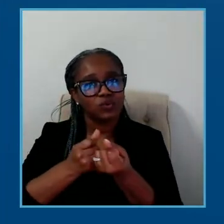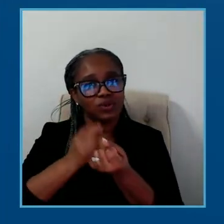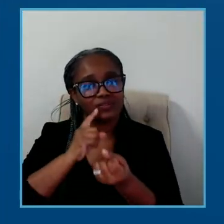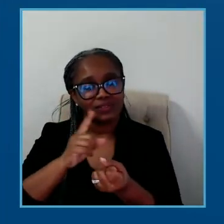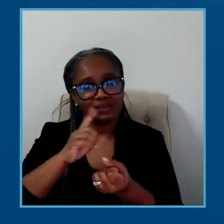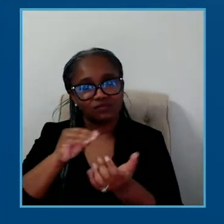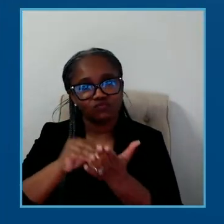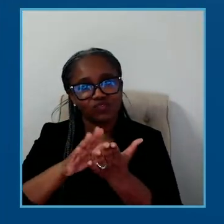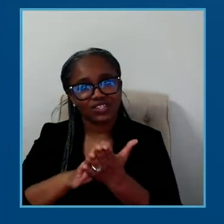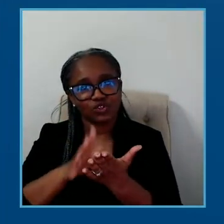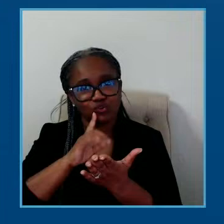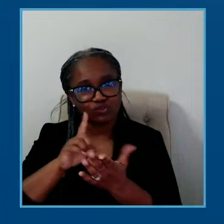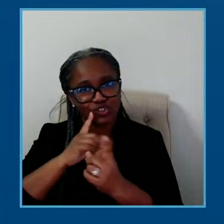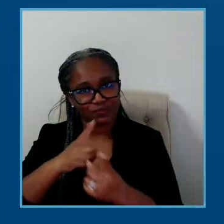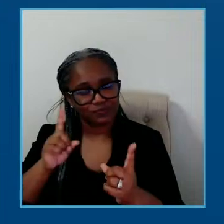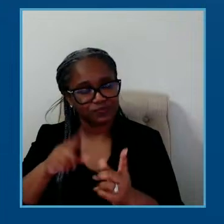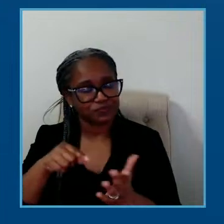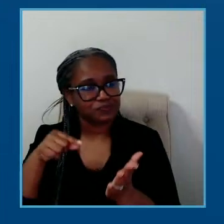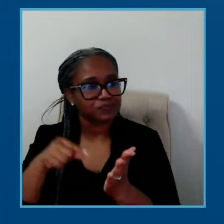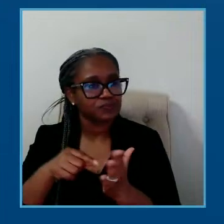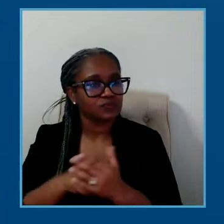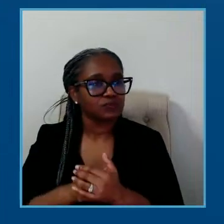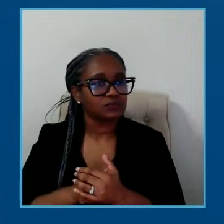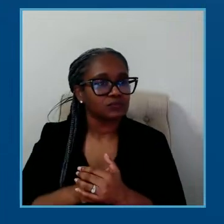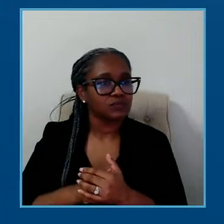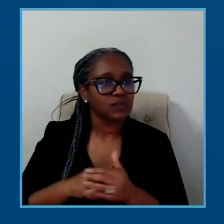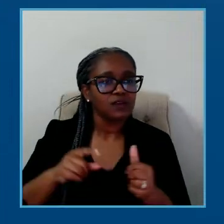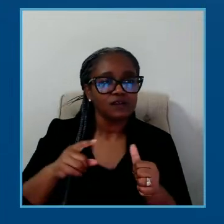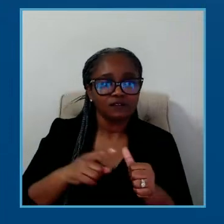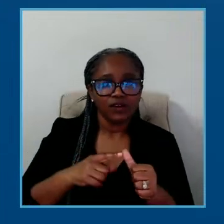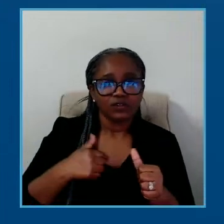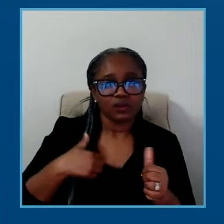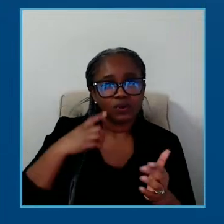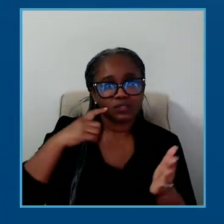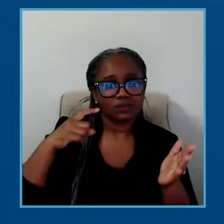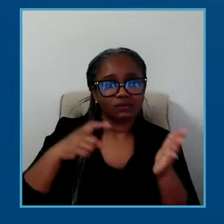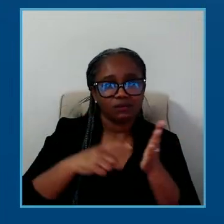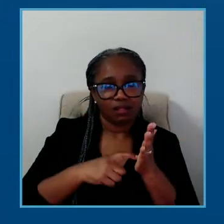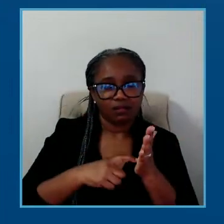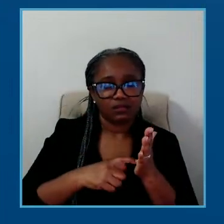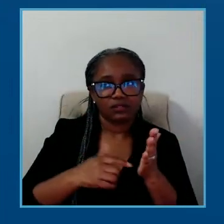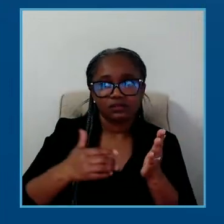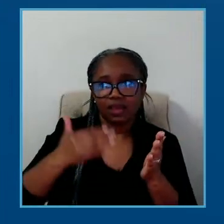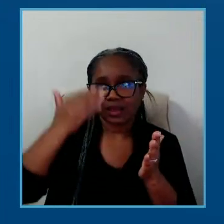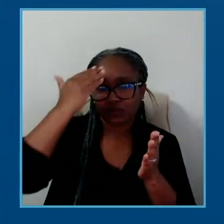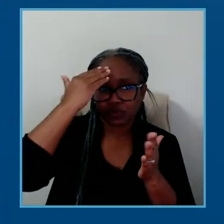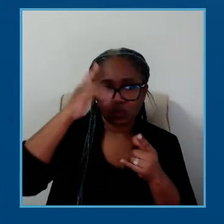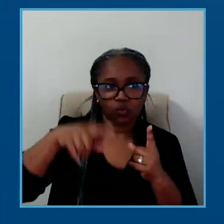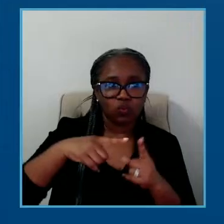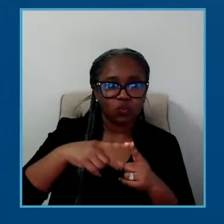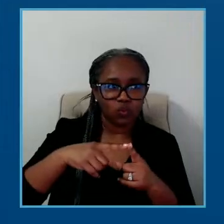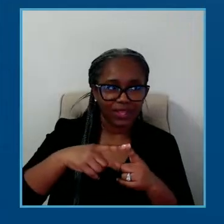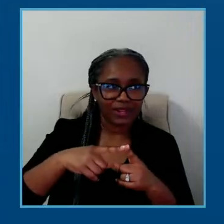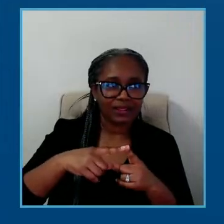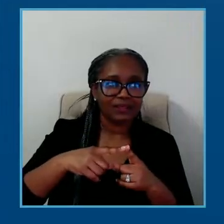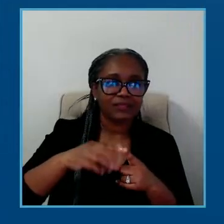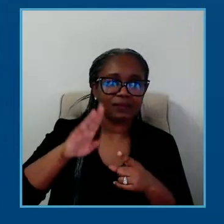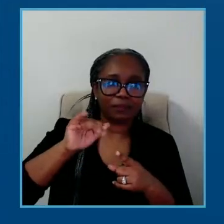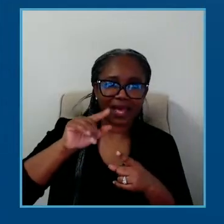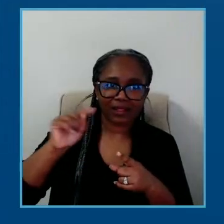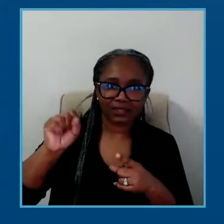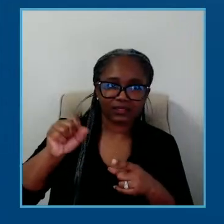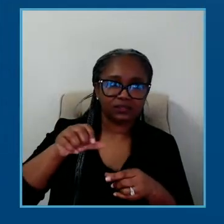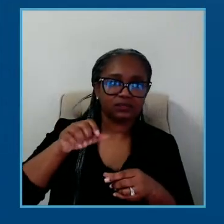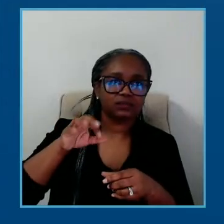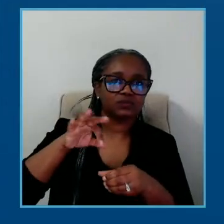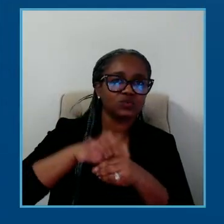know when the ballots were cast and our Chair Harrison made the comments on how to vote. I mean, I will admit I was a little